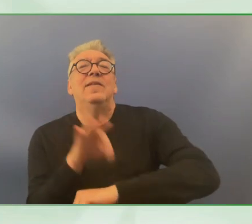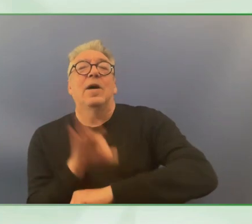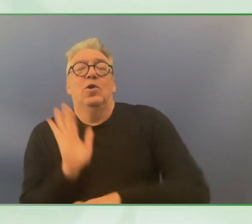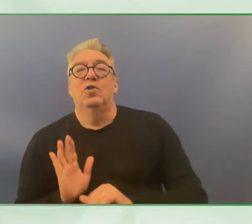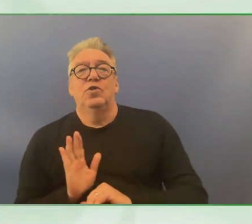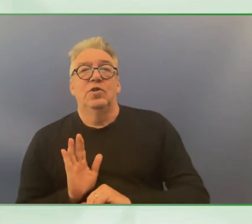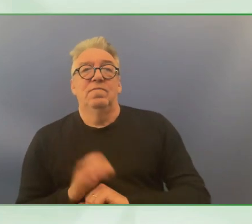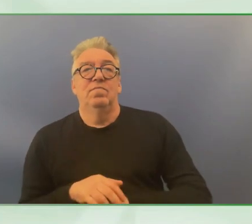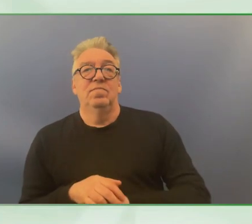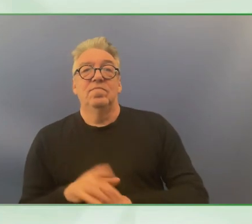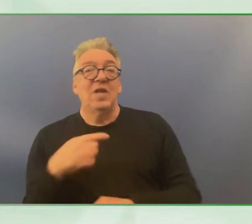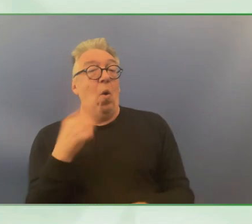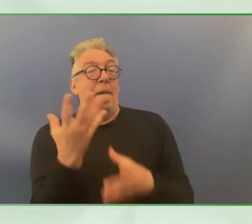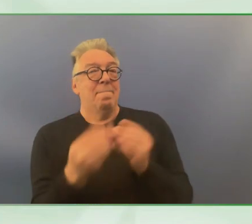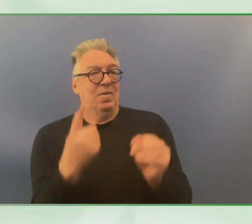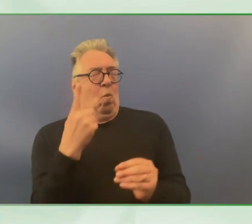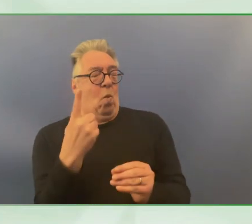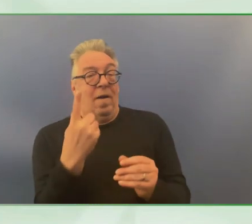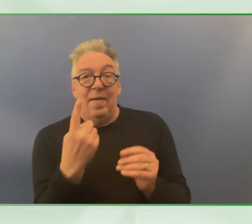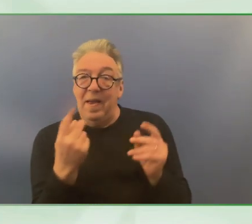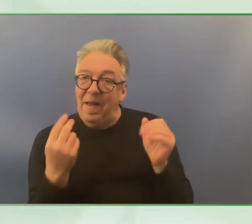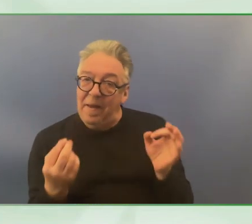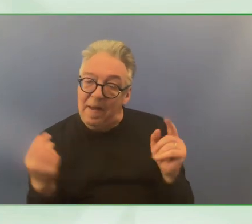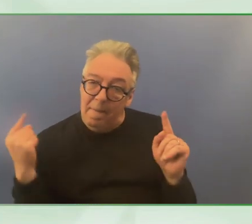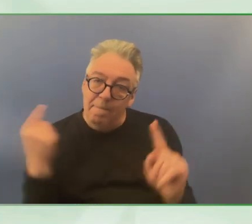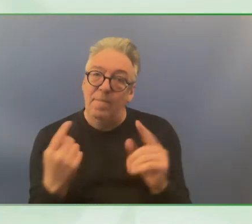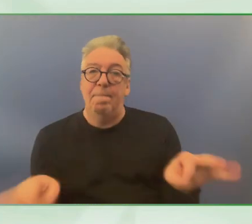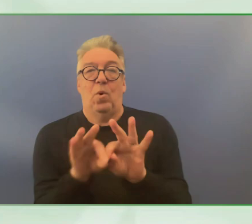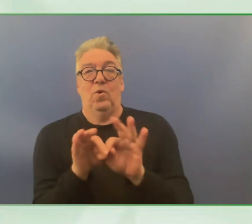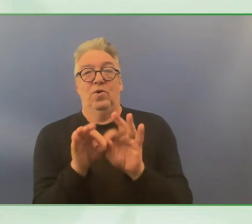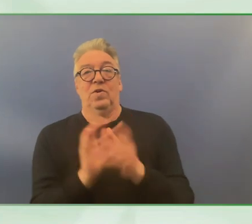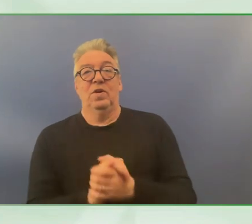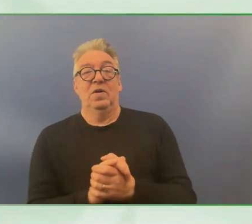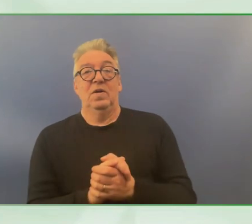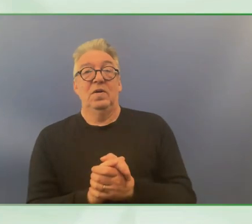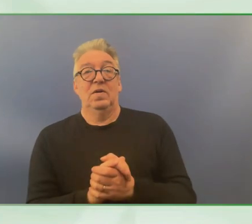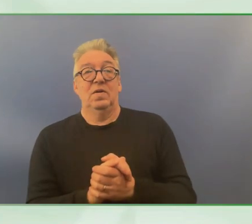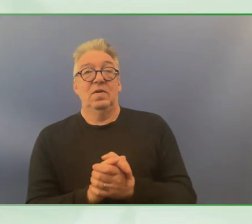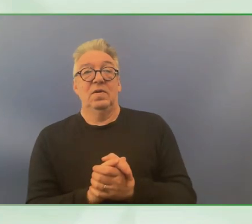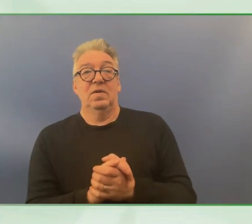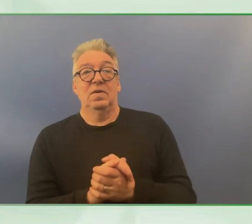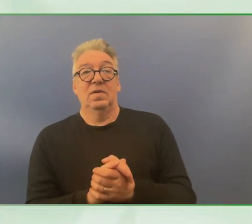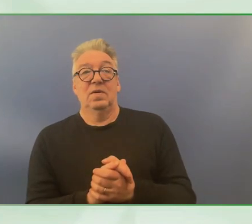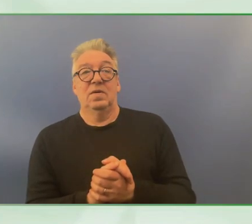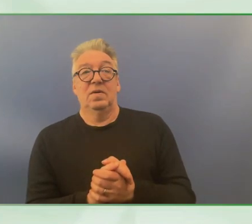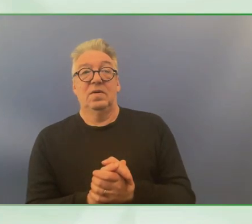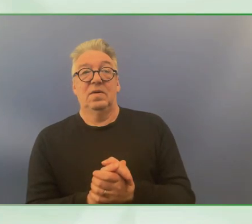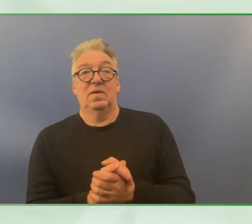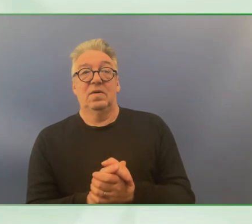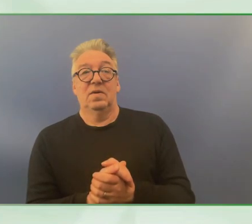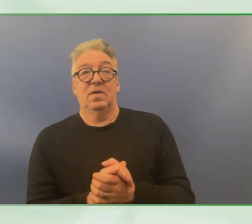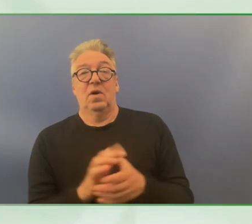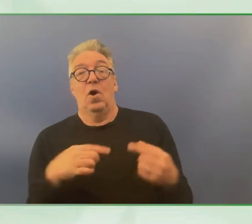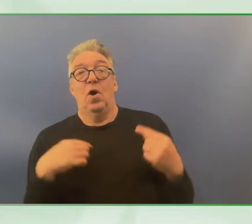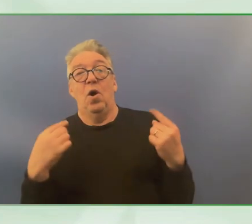very important, very important point because we share our thoughts and